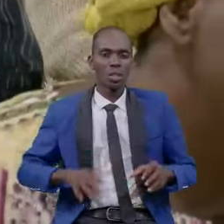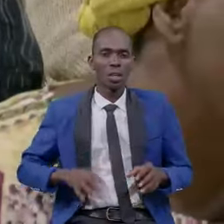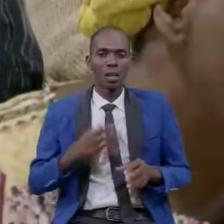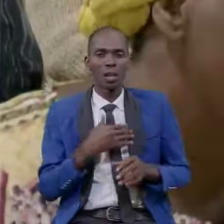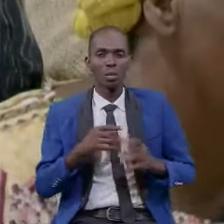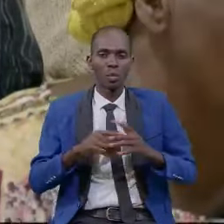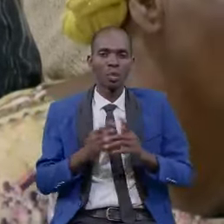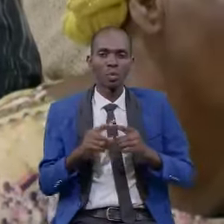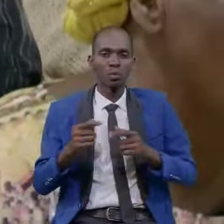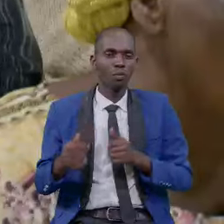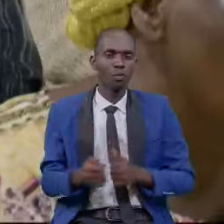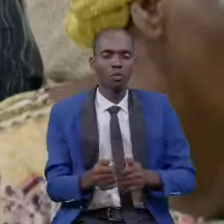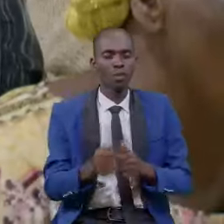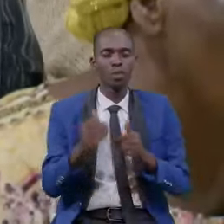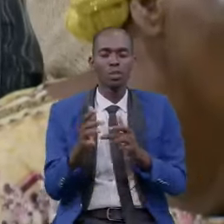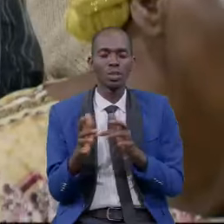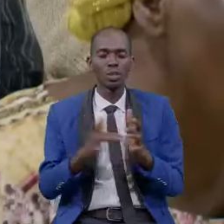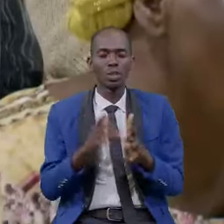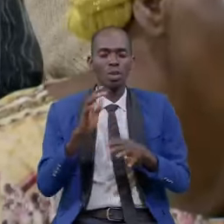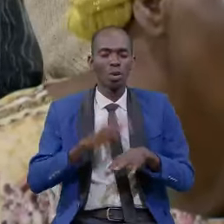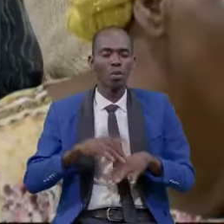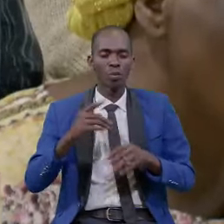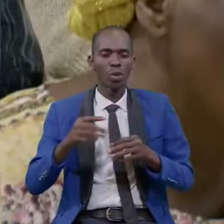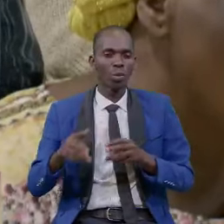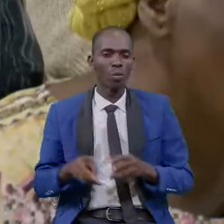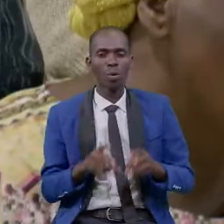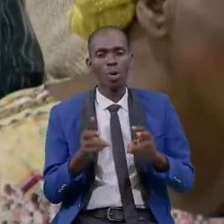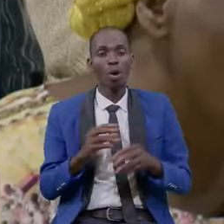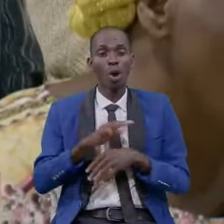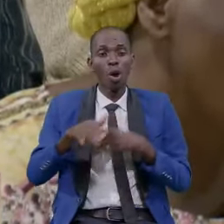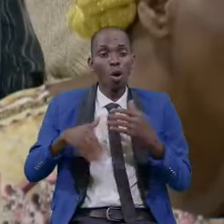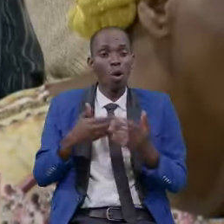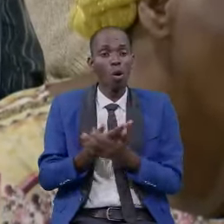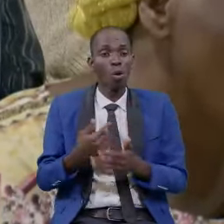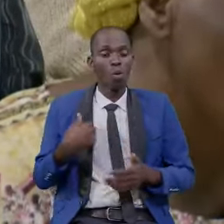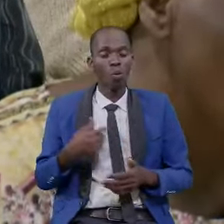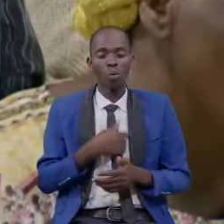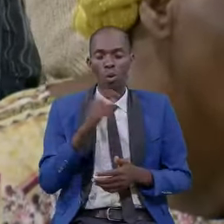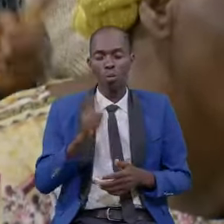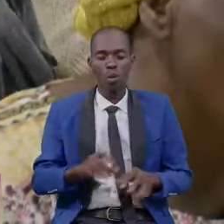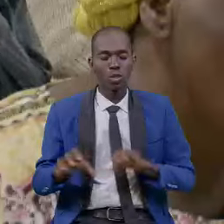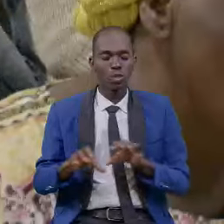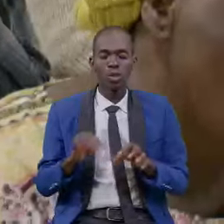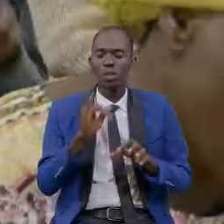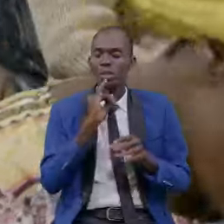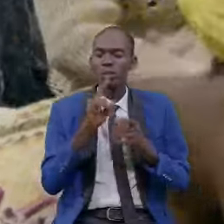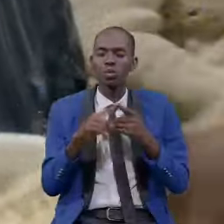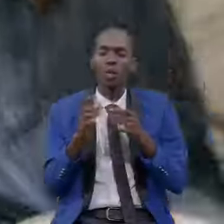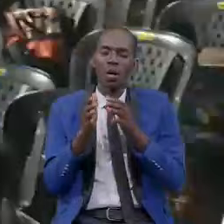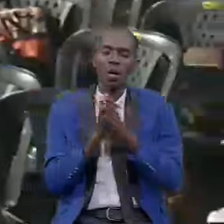Jesus in the way. All we need to do is ask him. James chapter